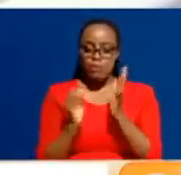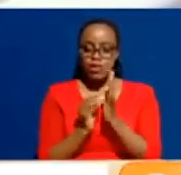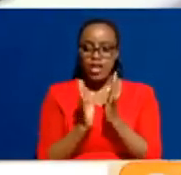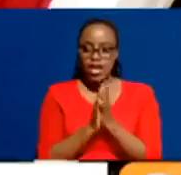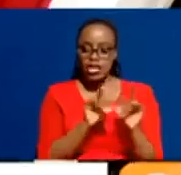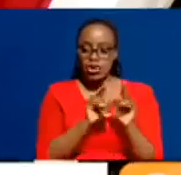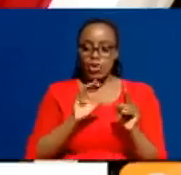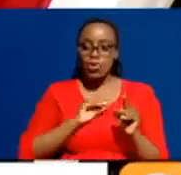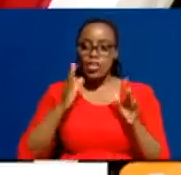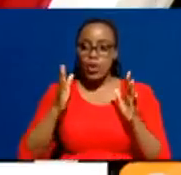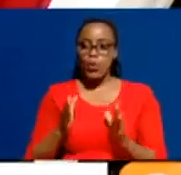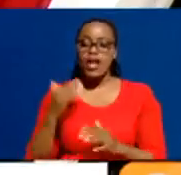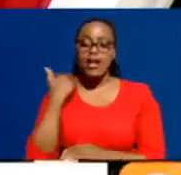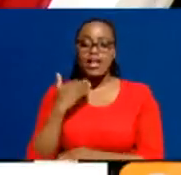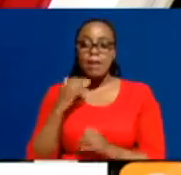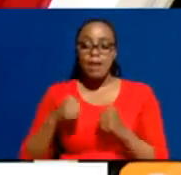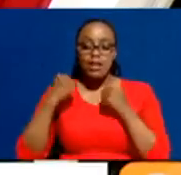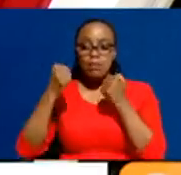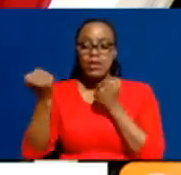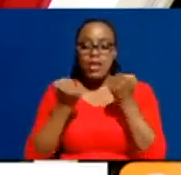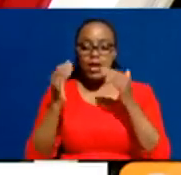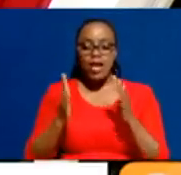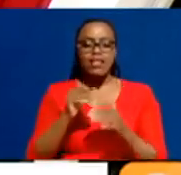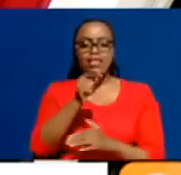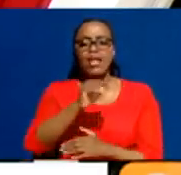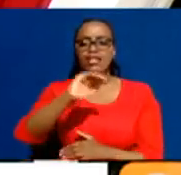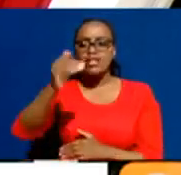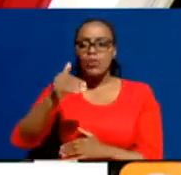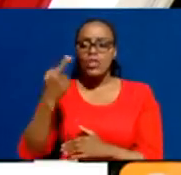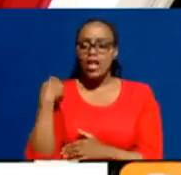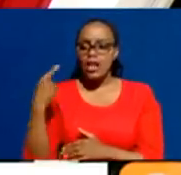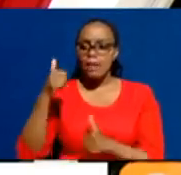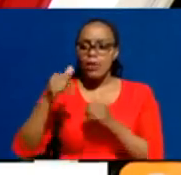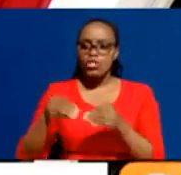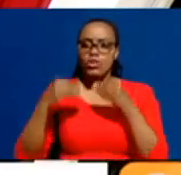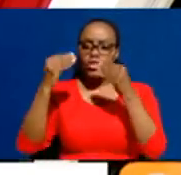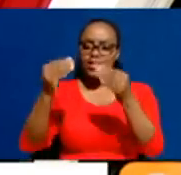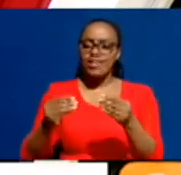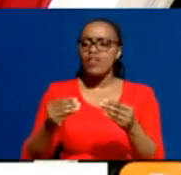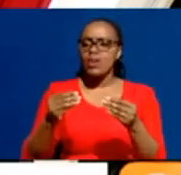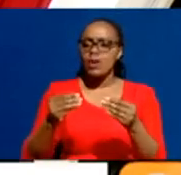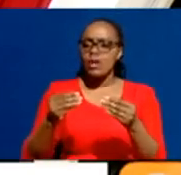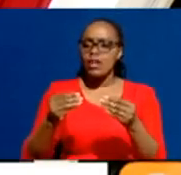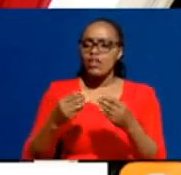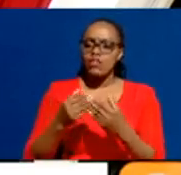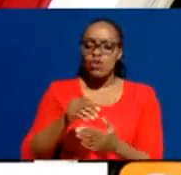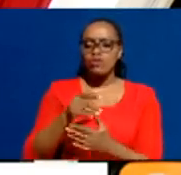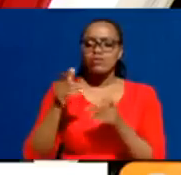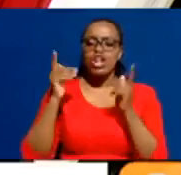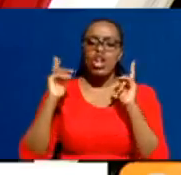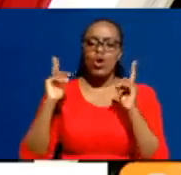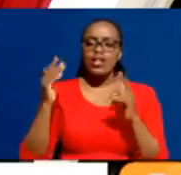the owner. Criminals have been driving cars around town with number plates that were issued for tractors